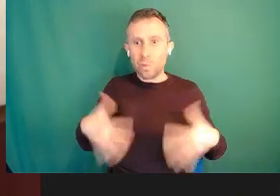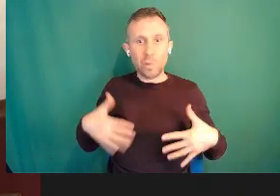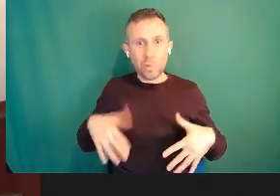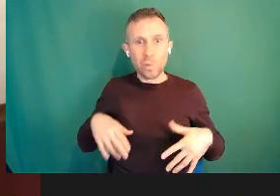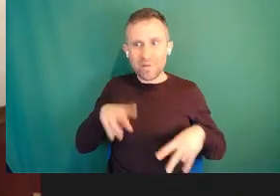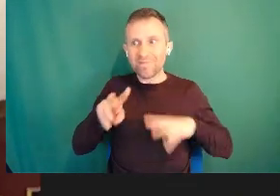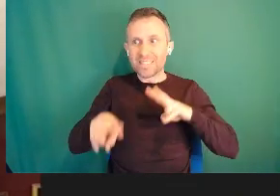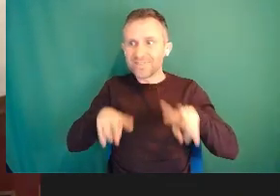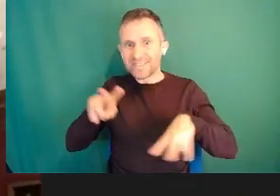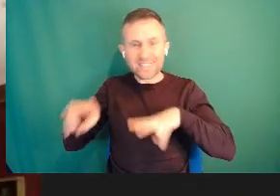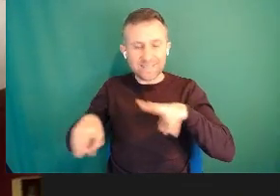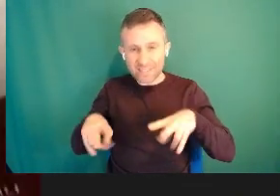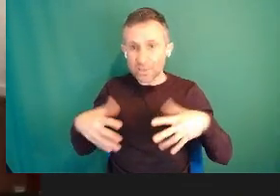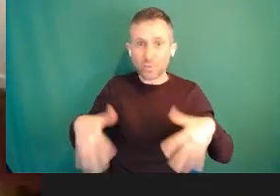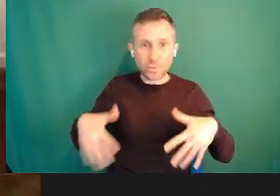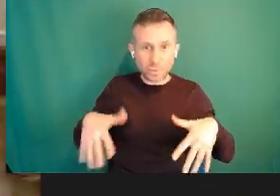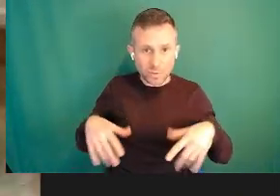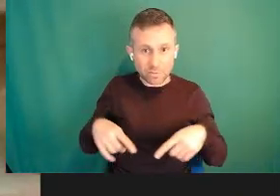from Ghosts as well.